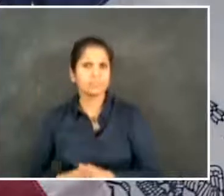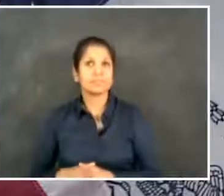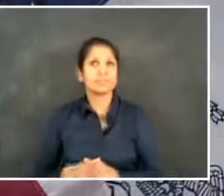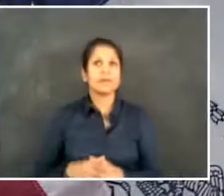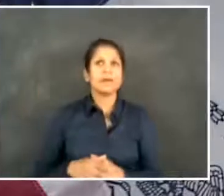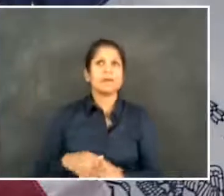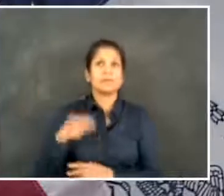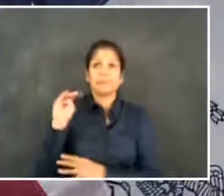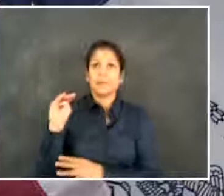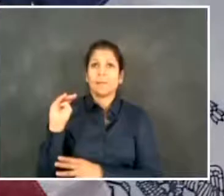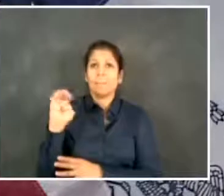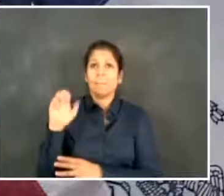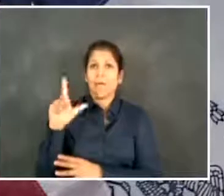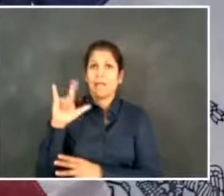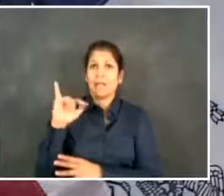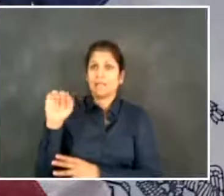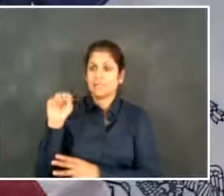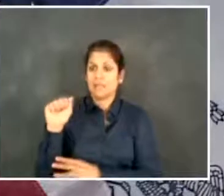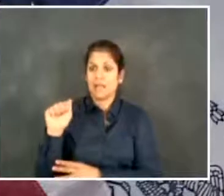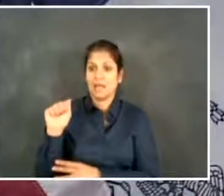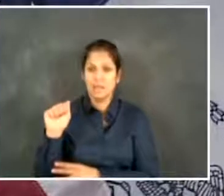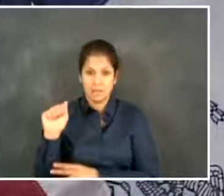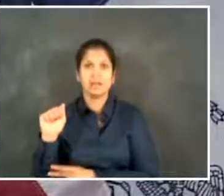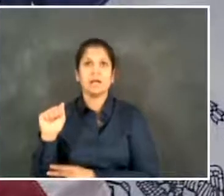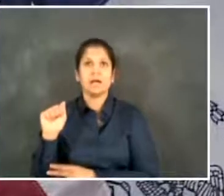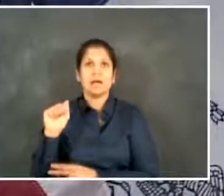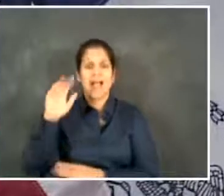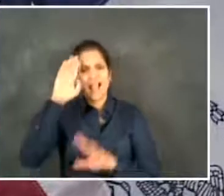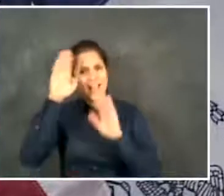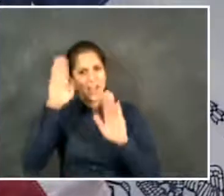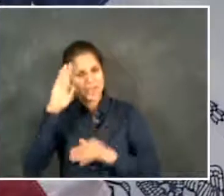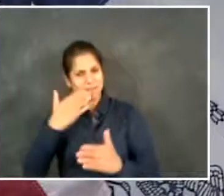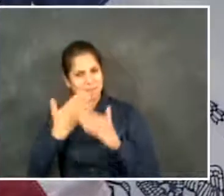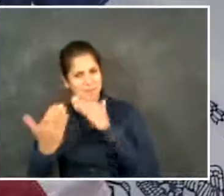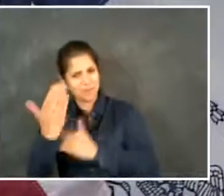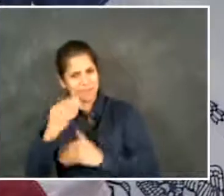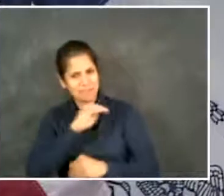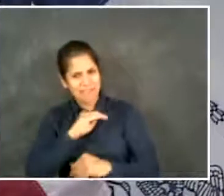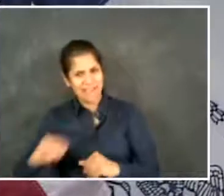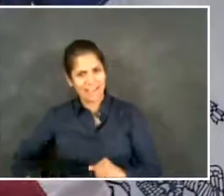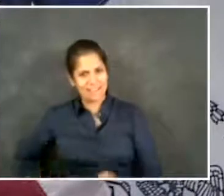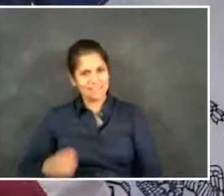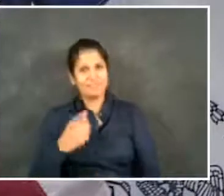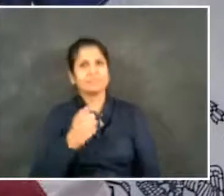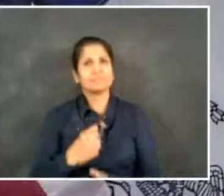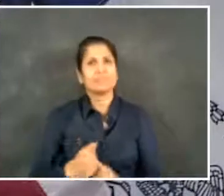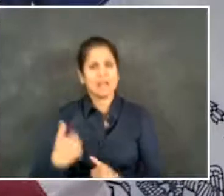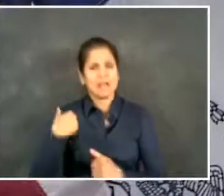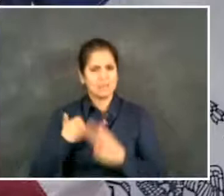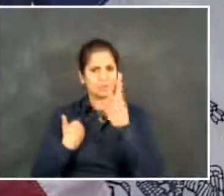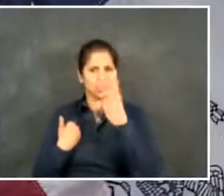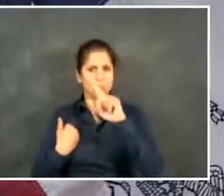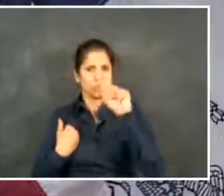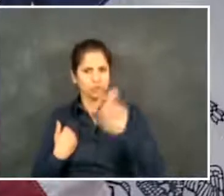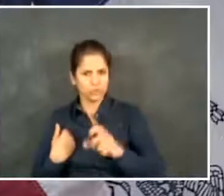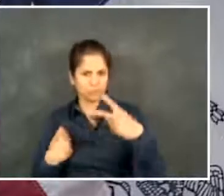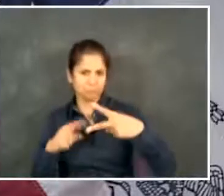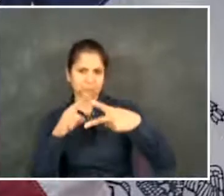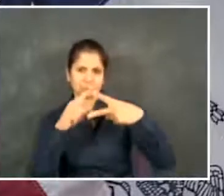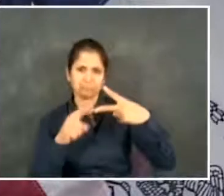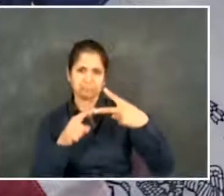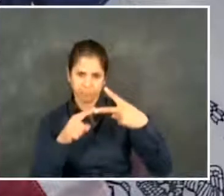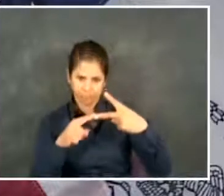Hi, good morning, Mr. Mayor. I have two questions for you, please. It's been 2 days since we asked you